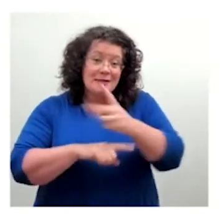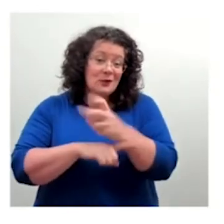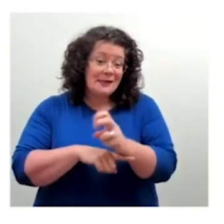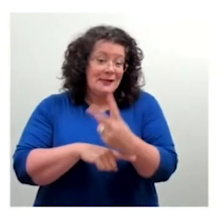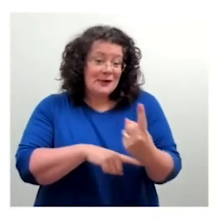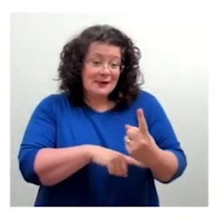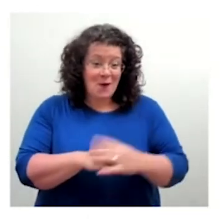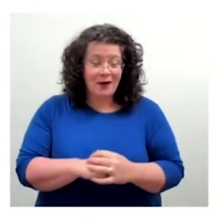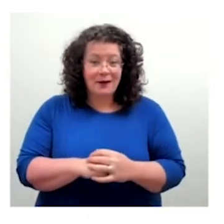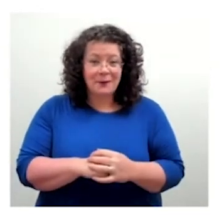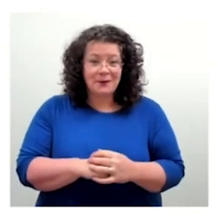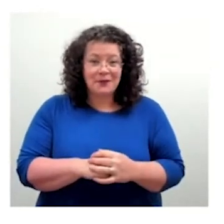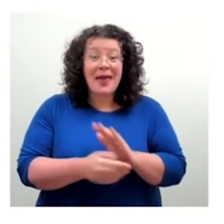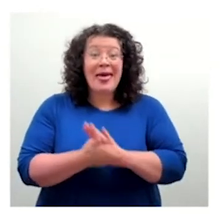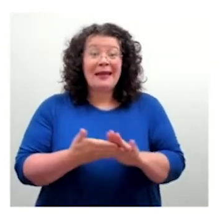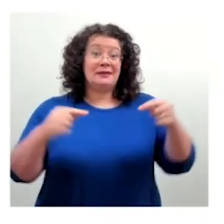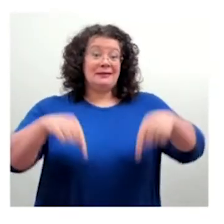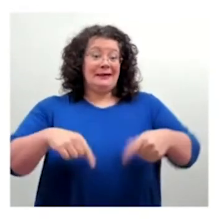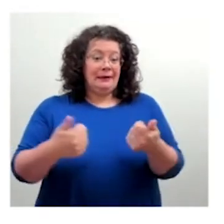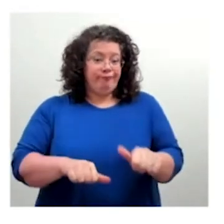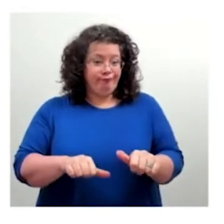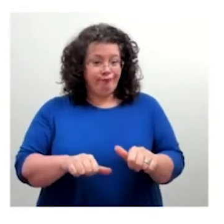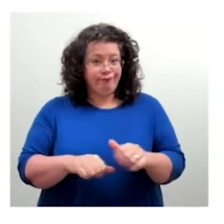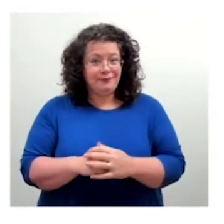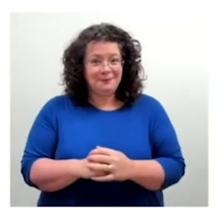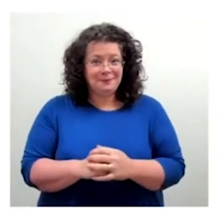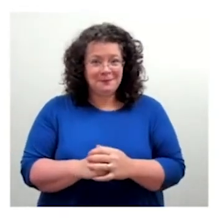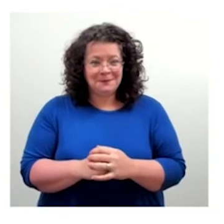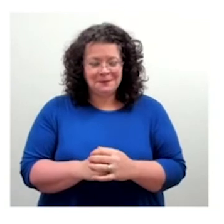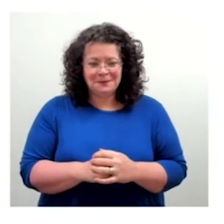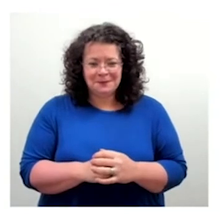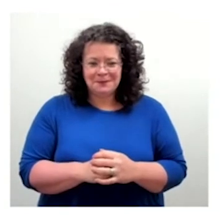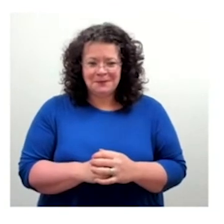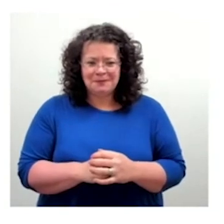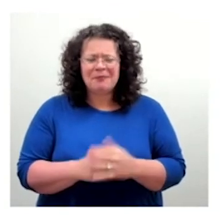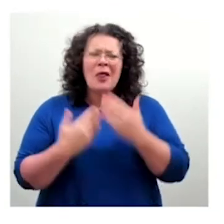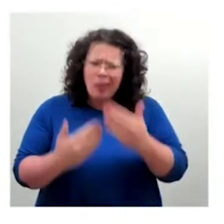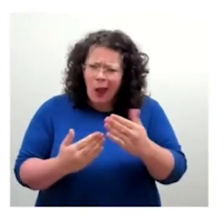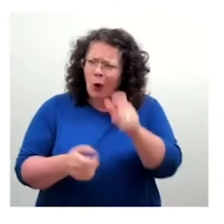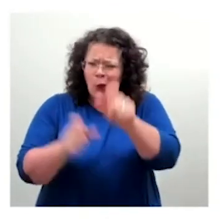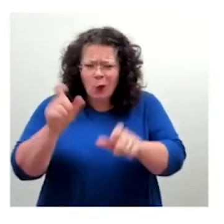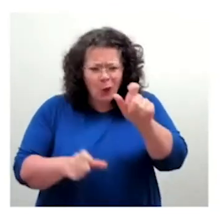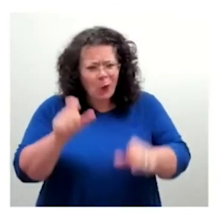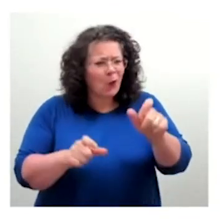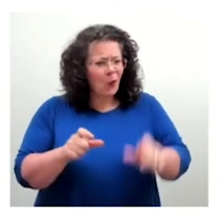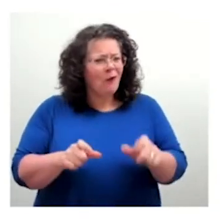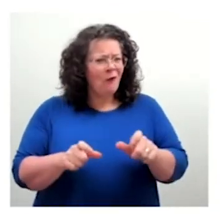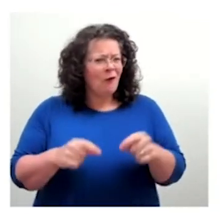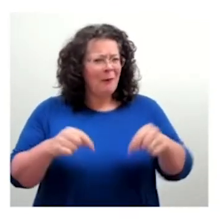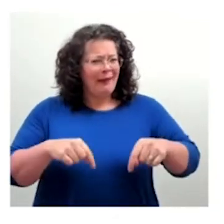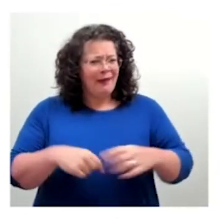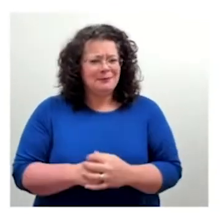all the participants, for being here. So thanks a lot. So let's pull them up and we can have a chat. Hector, you don't know, these two have got wine.